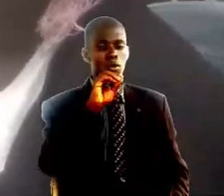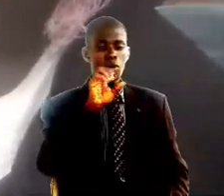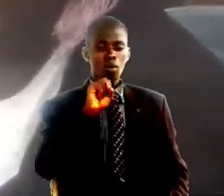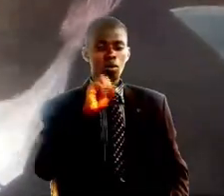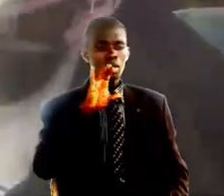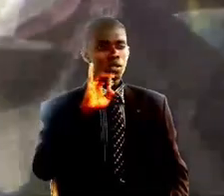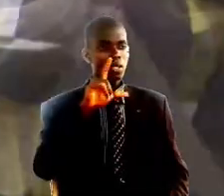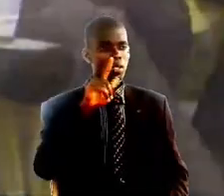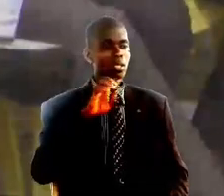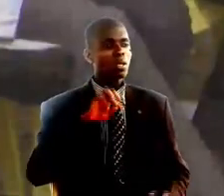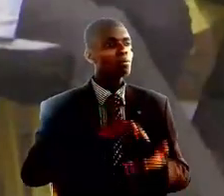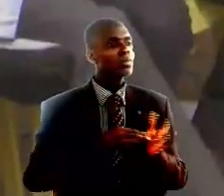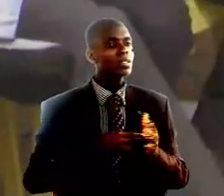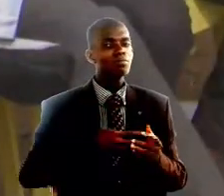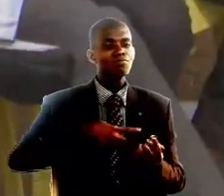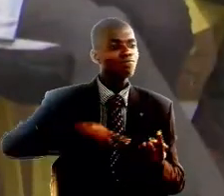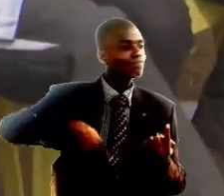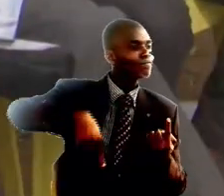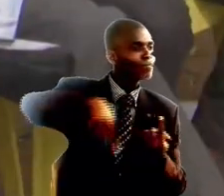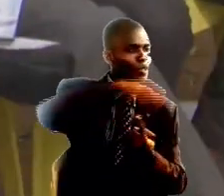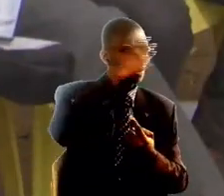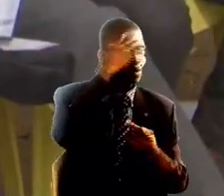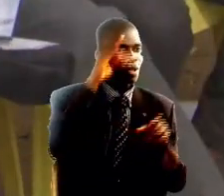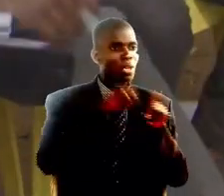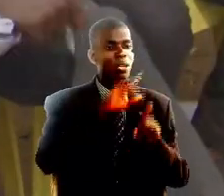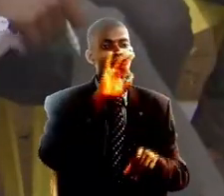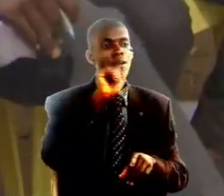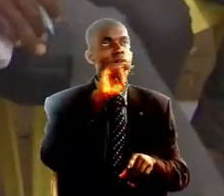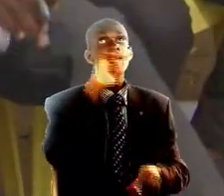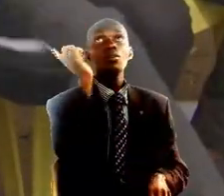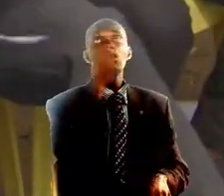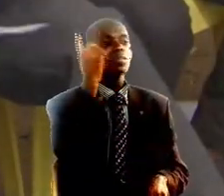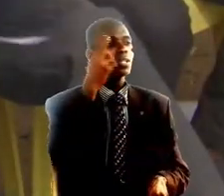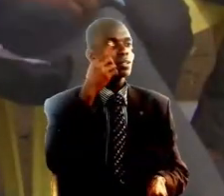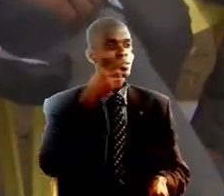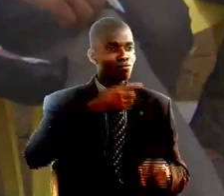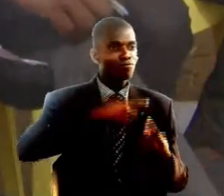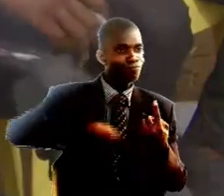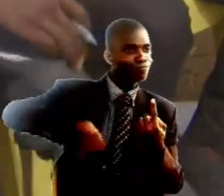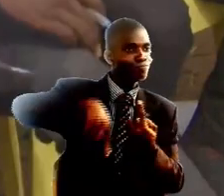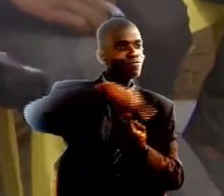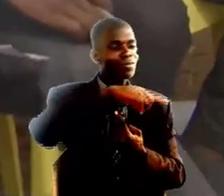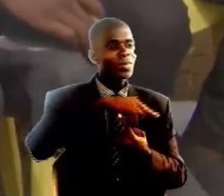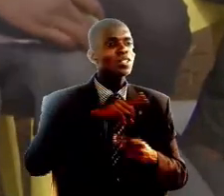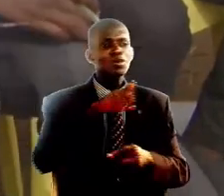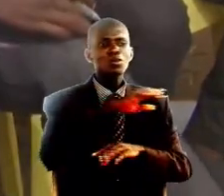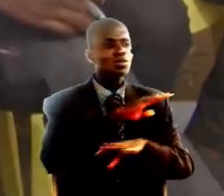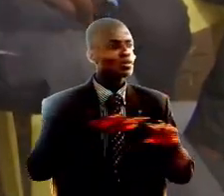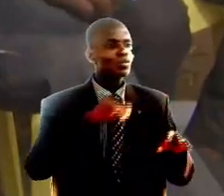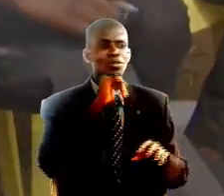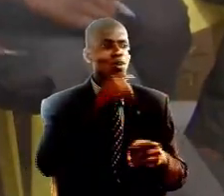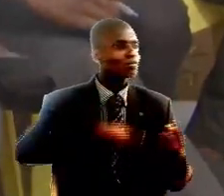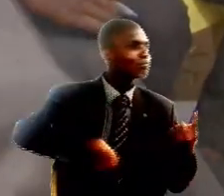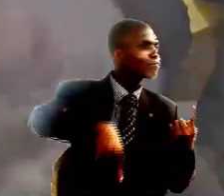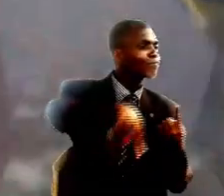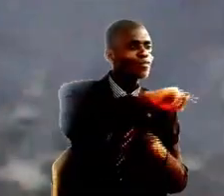cannot locate it. Where are you? Pendulum, here and there, here and there, here and there,